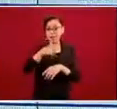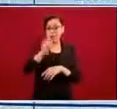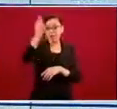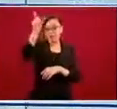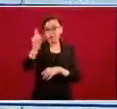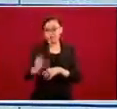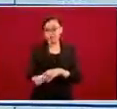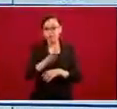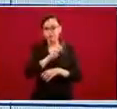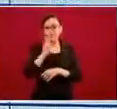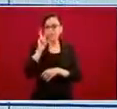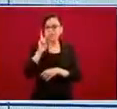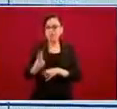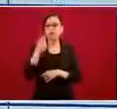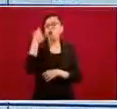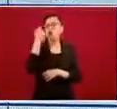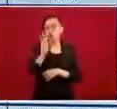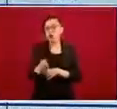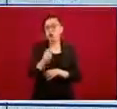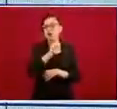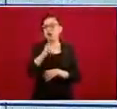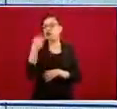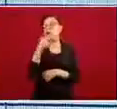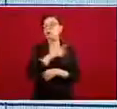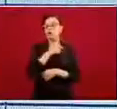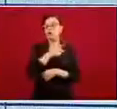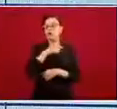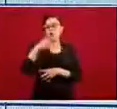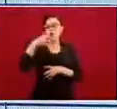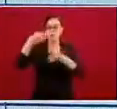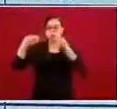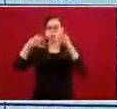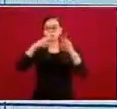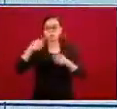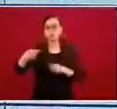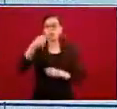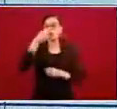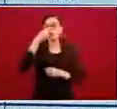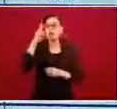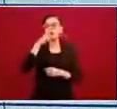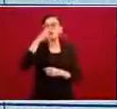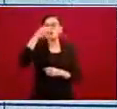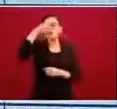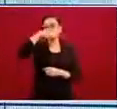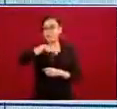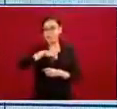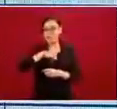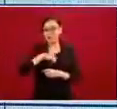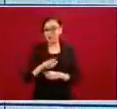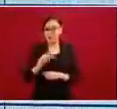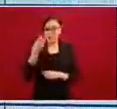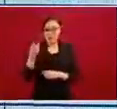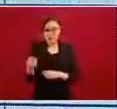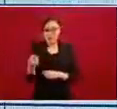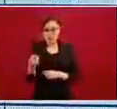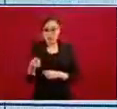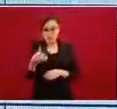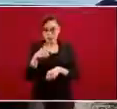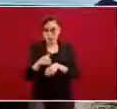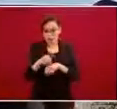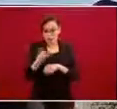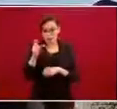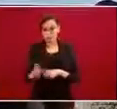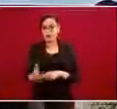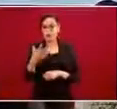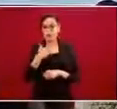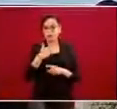and the system to diagnose 14 different viruses, including coronavirus SARS-CoV-2. Out of these